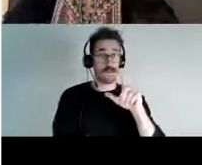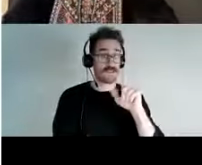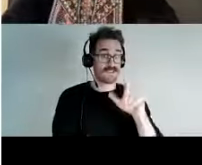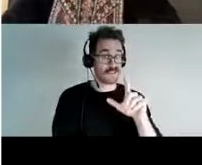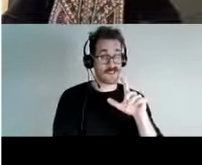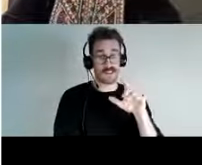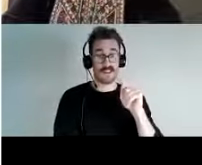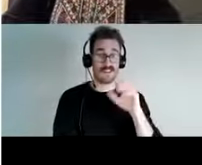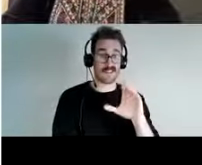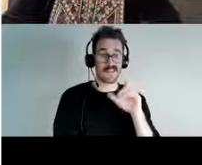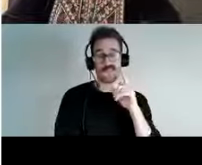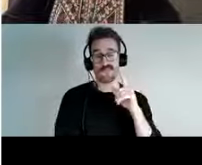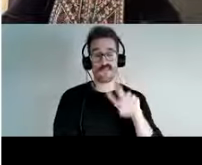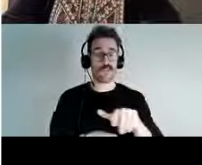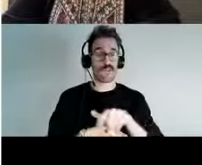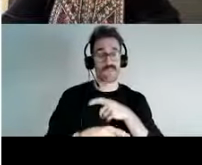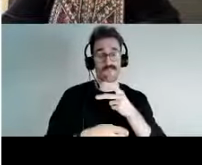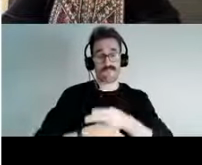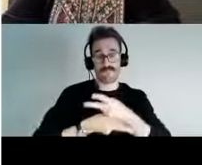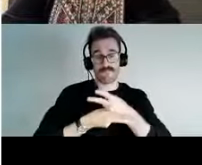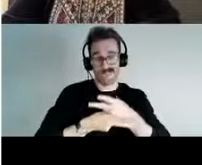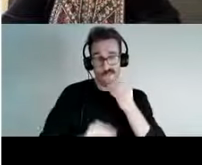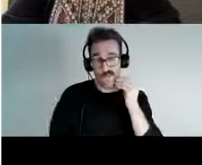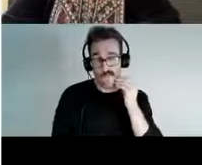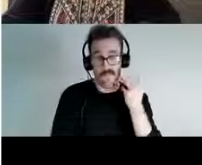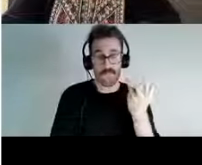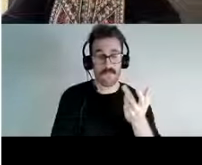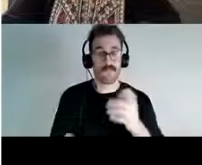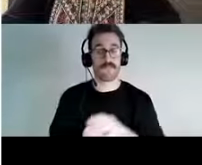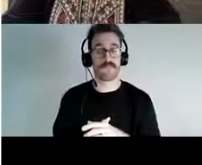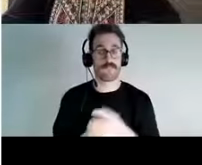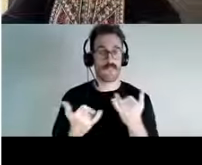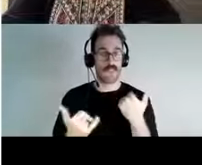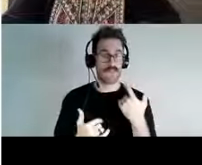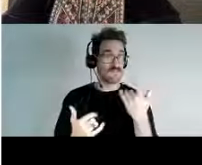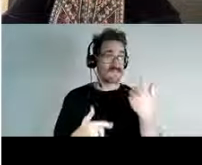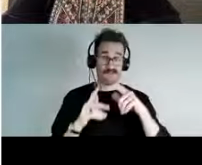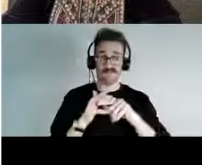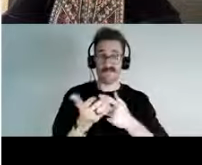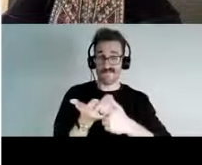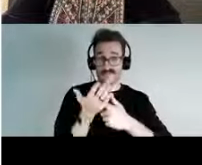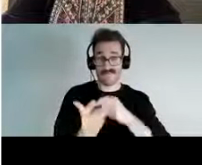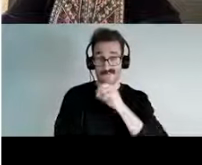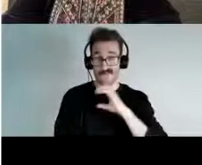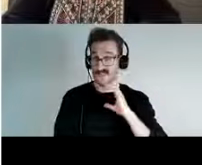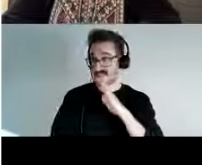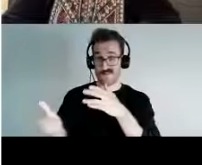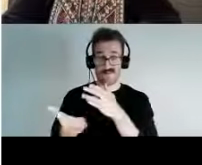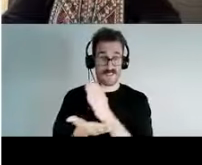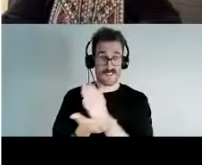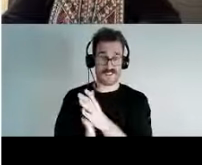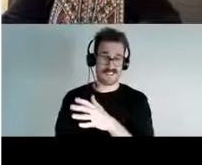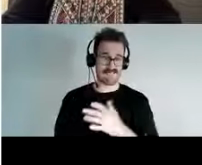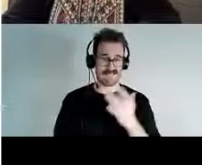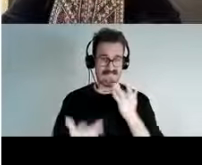connection to the Convention on the Rights of Older Persons as we discuss the lack of rights of older persons in long-term care.